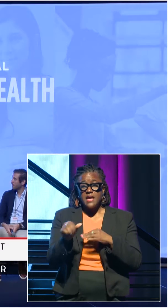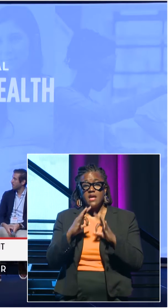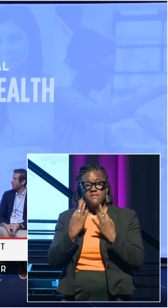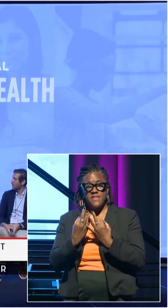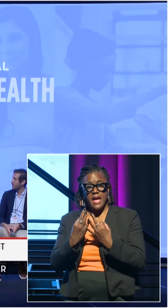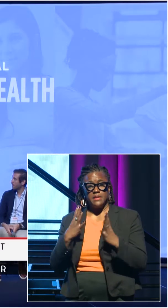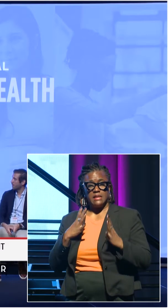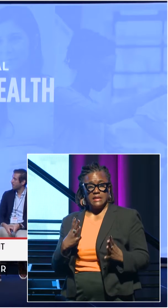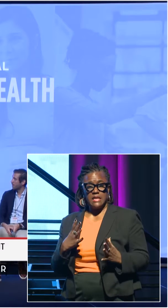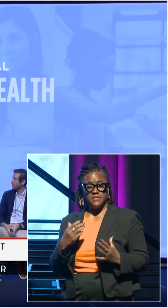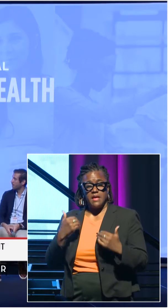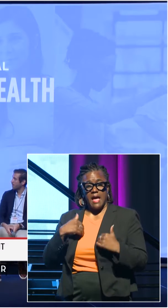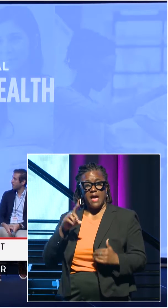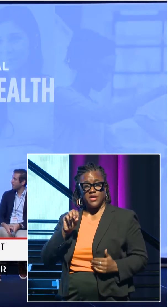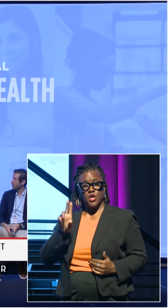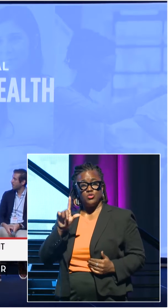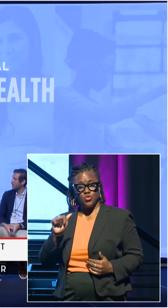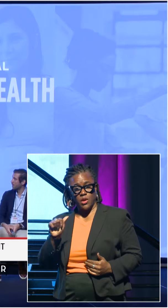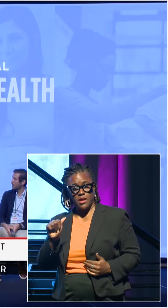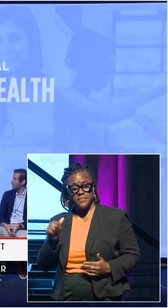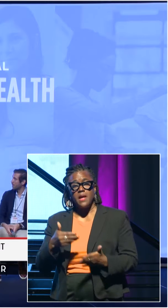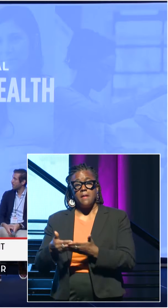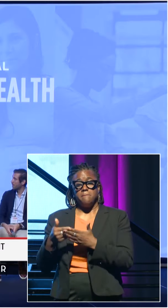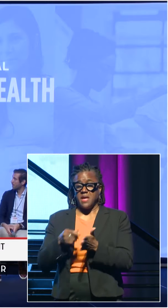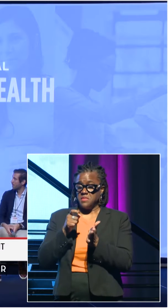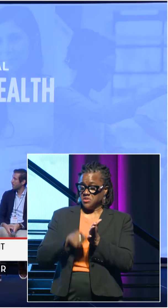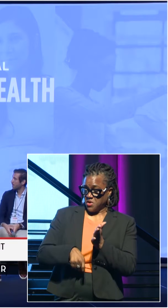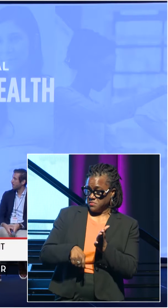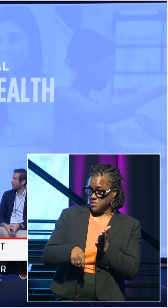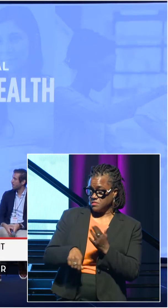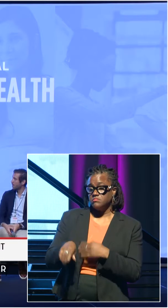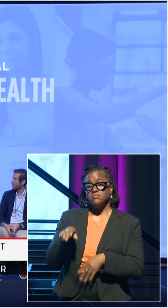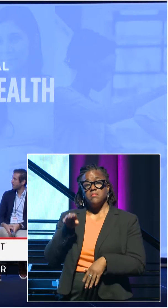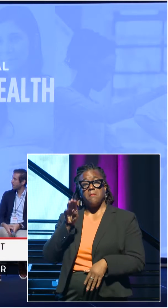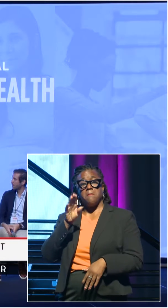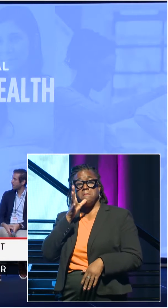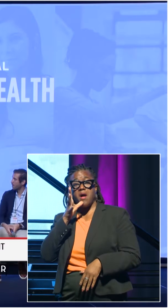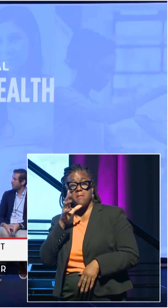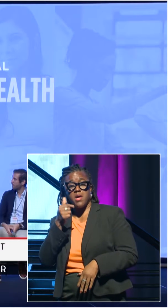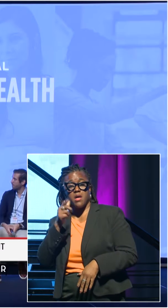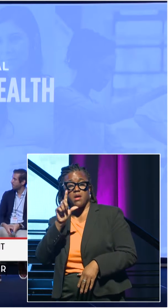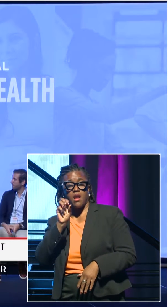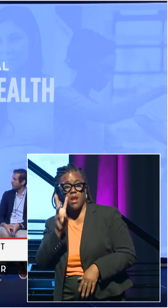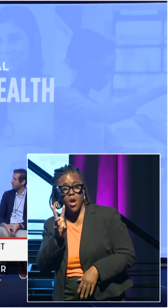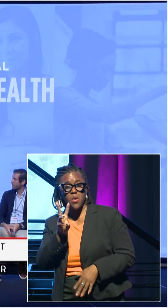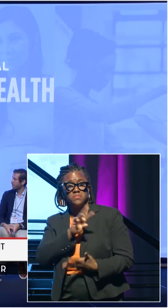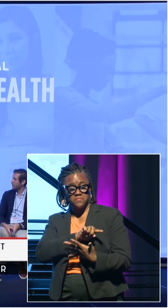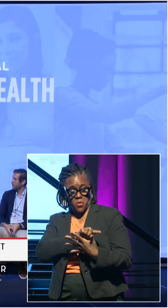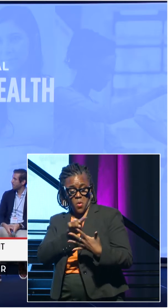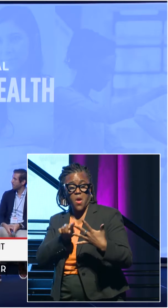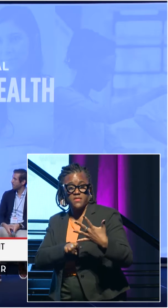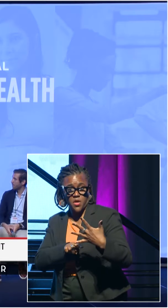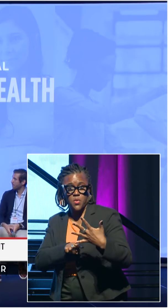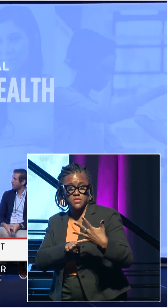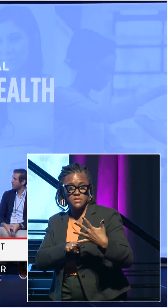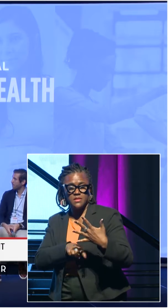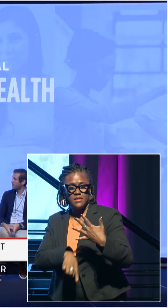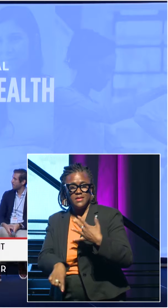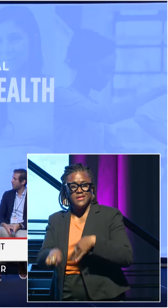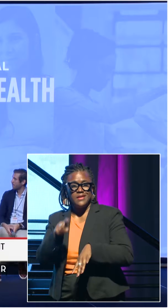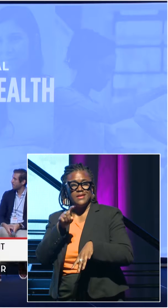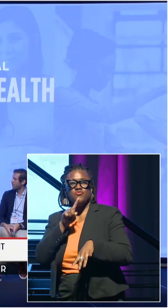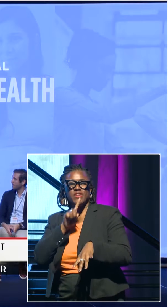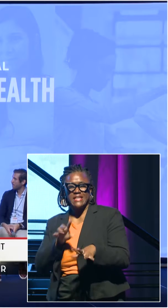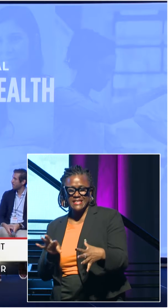doula, Baby Scripts app, Below Me, Mama Glow. These are all things that are collectively tying the